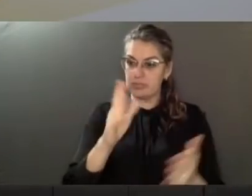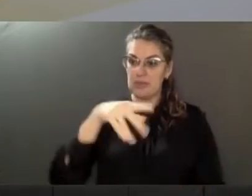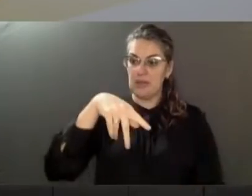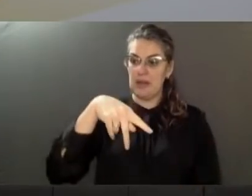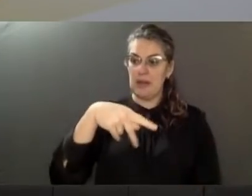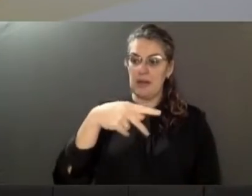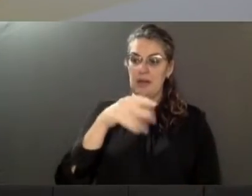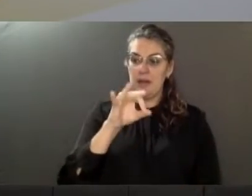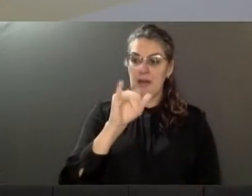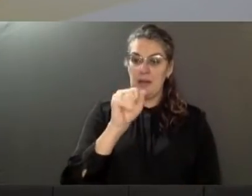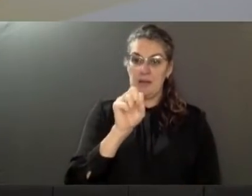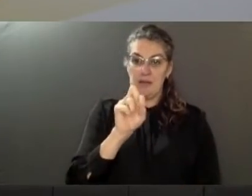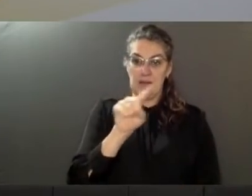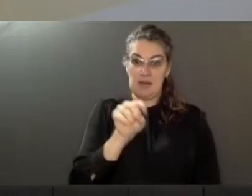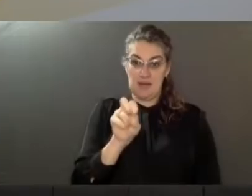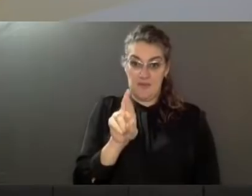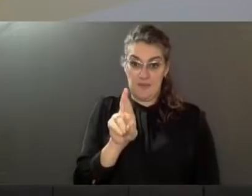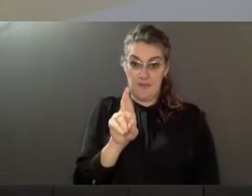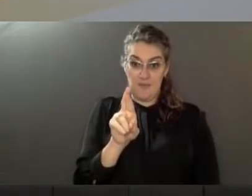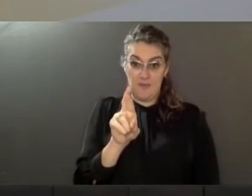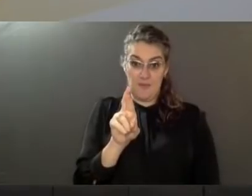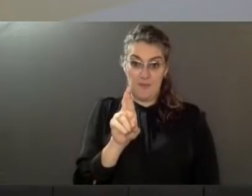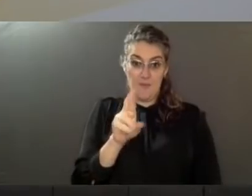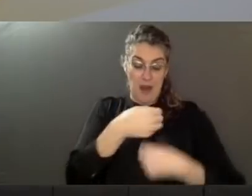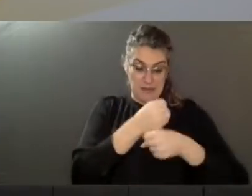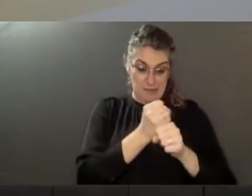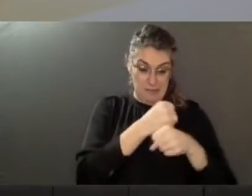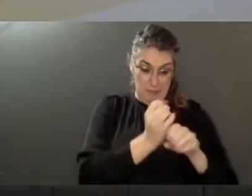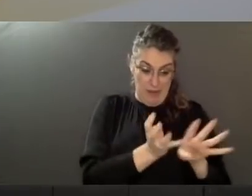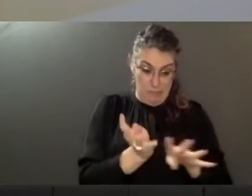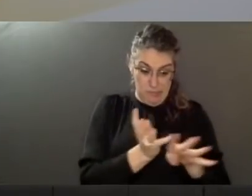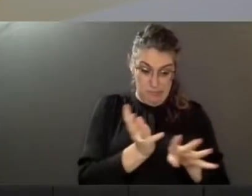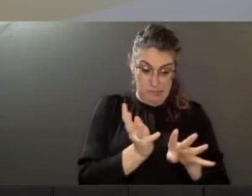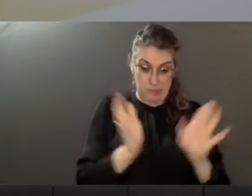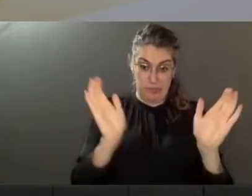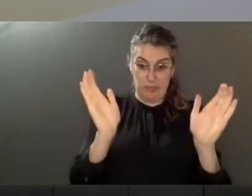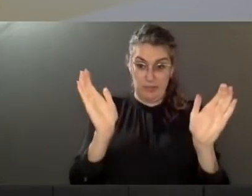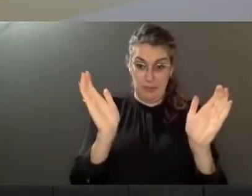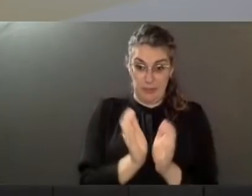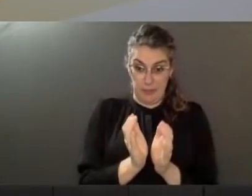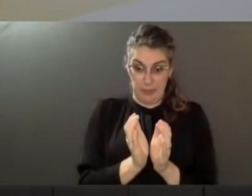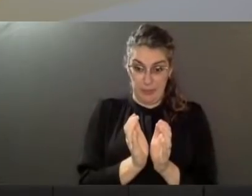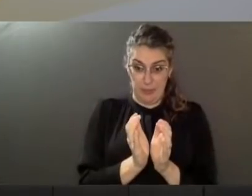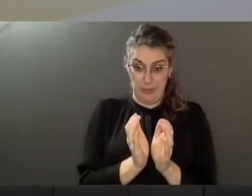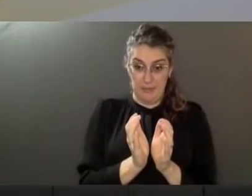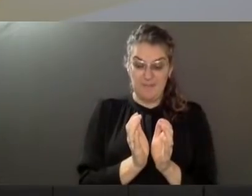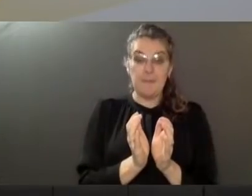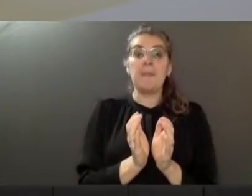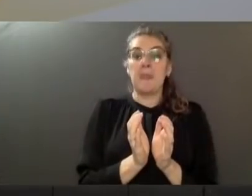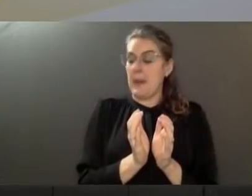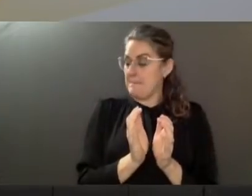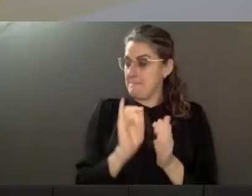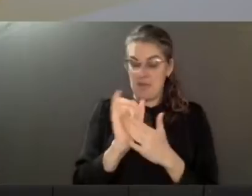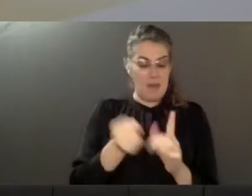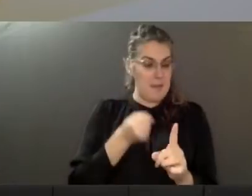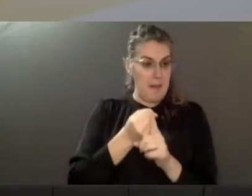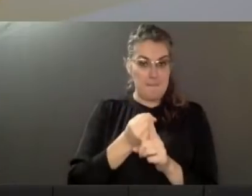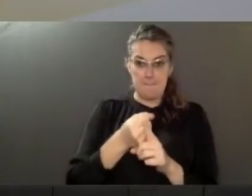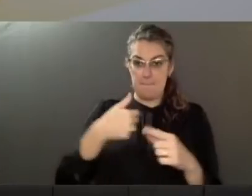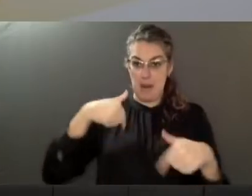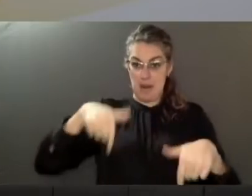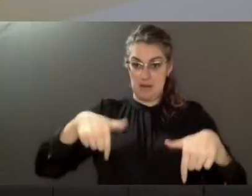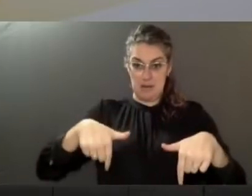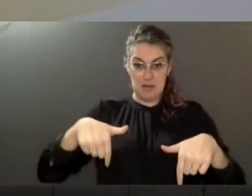Canada. The impact of this reduction in PI will be minimal and will not affect our objective to have everyone in long-term care